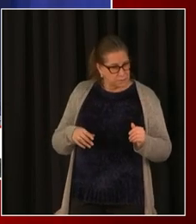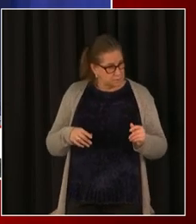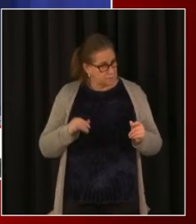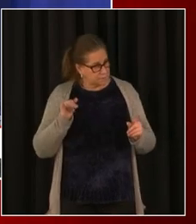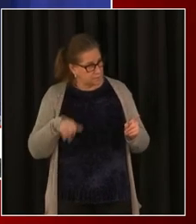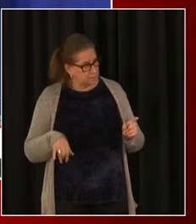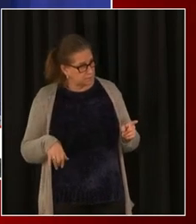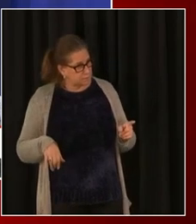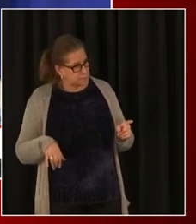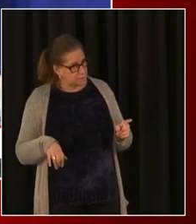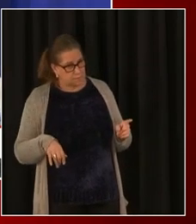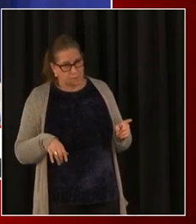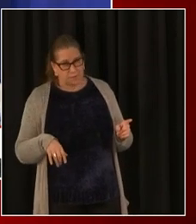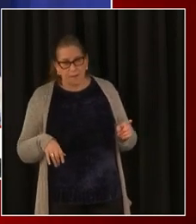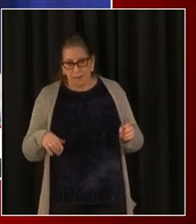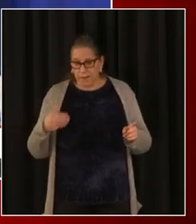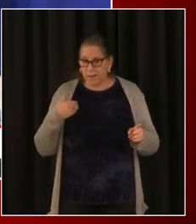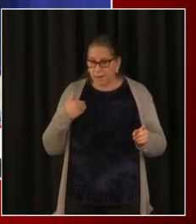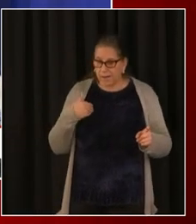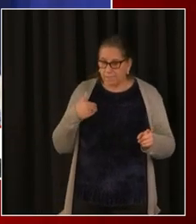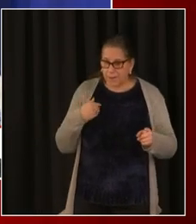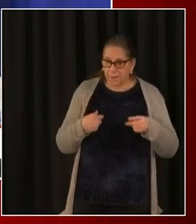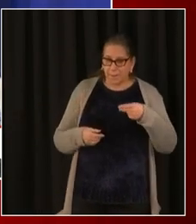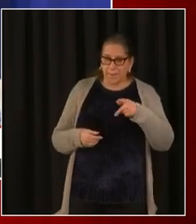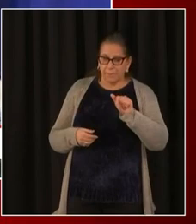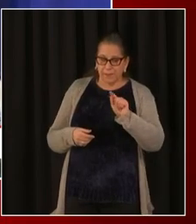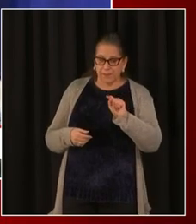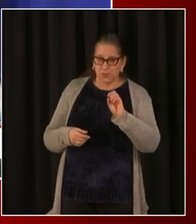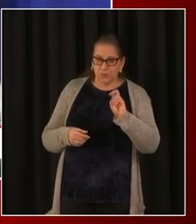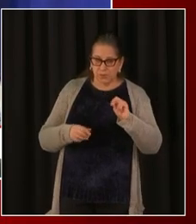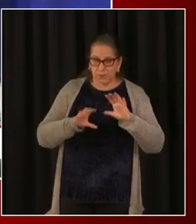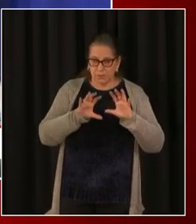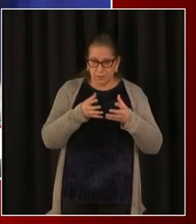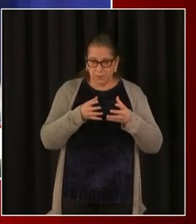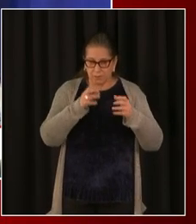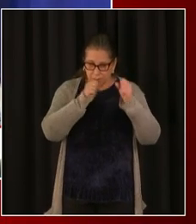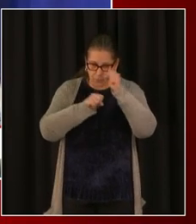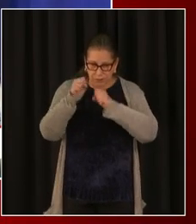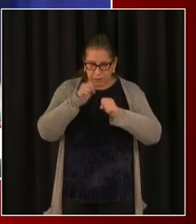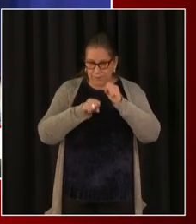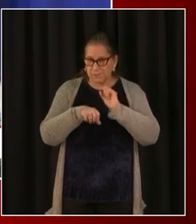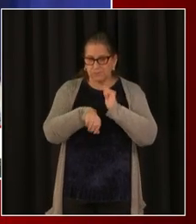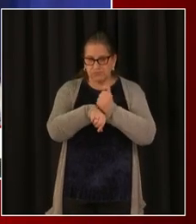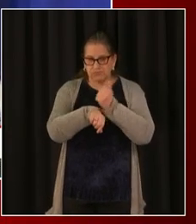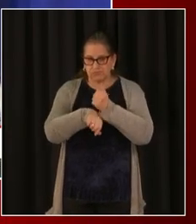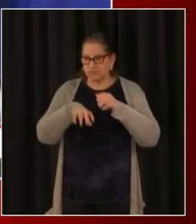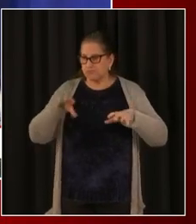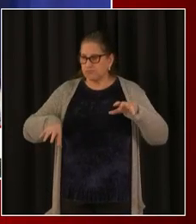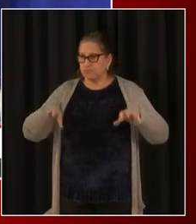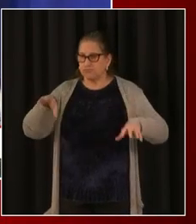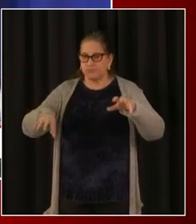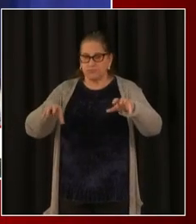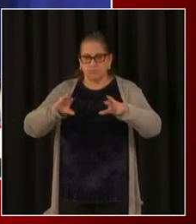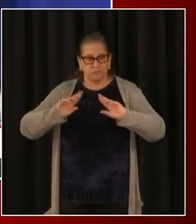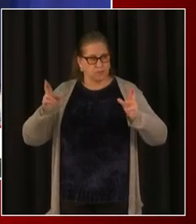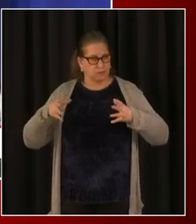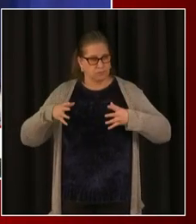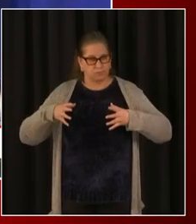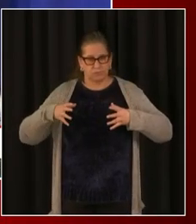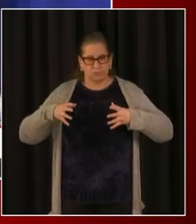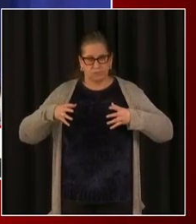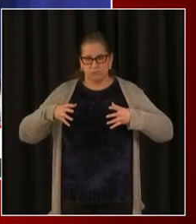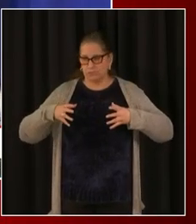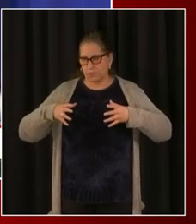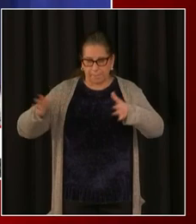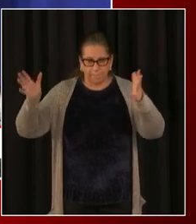had. Well, we have platoons strategically staged throughout the city. So at the point, and not necessarily because